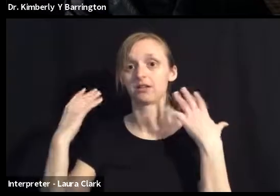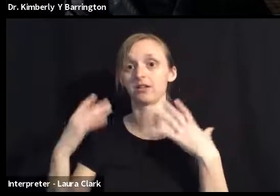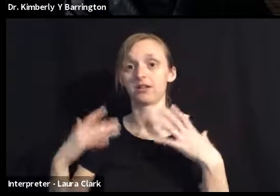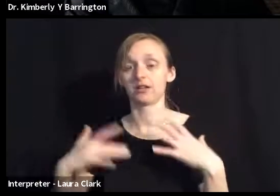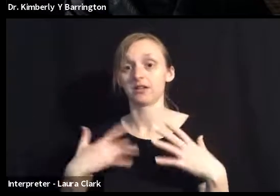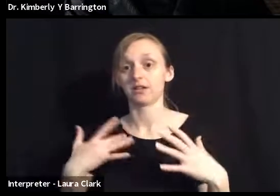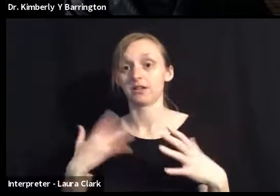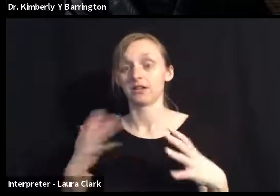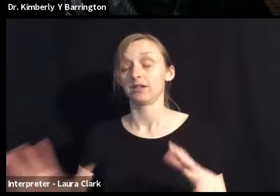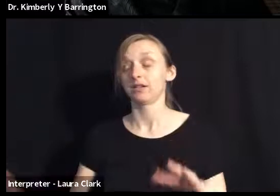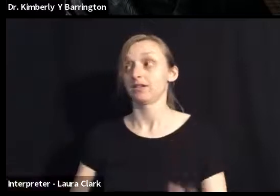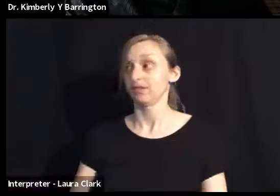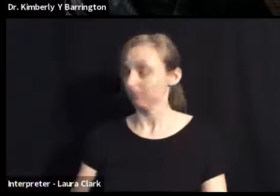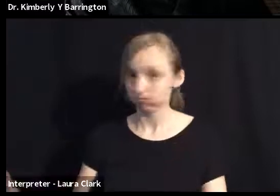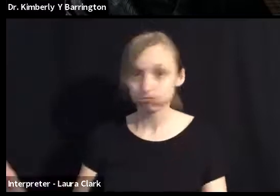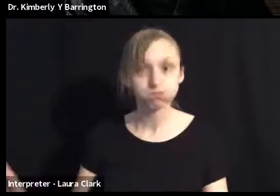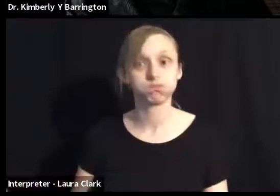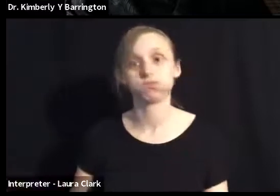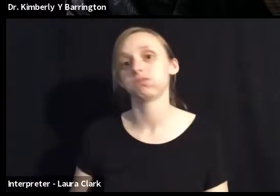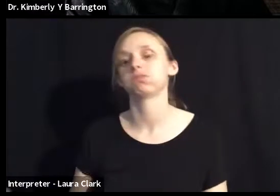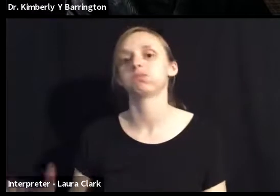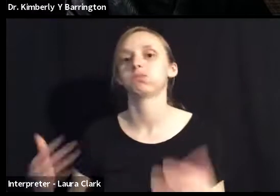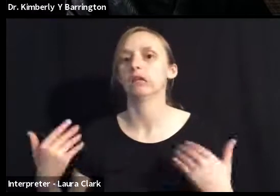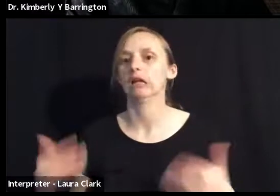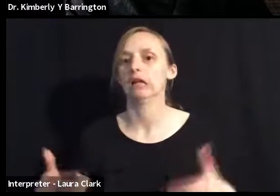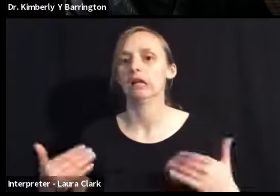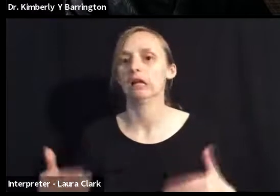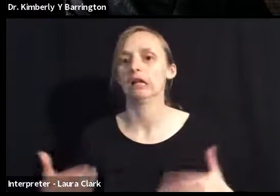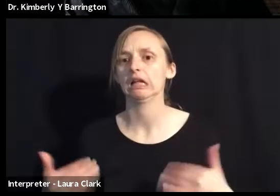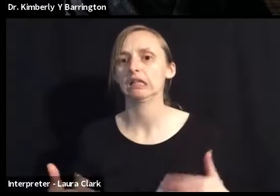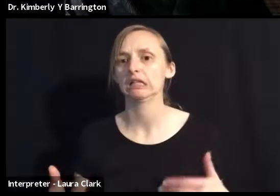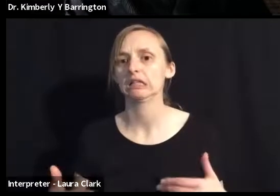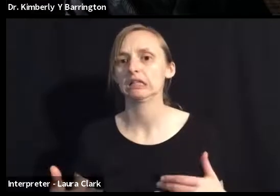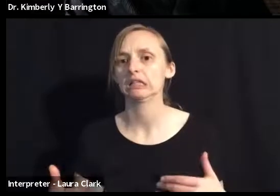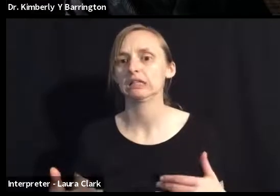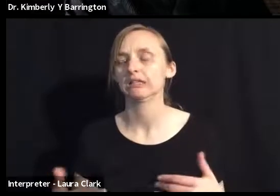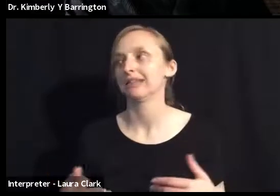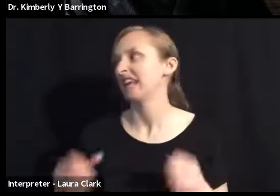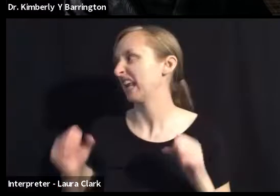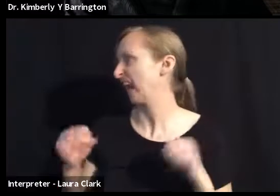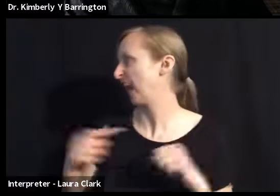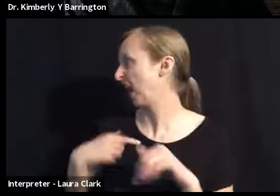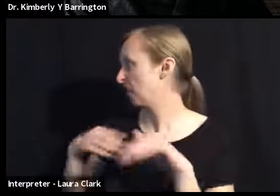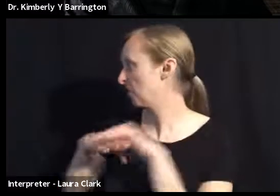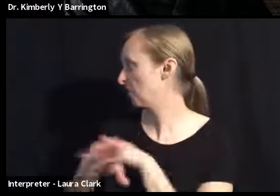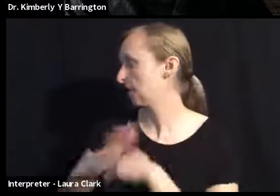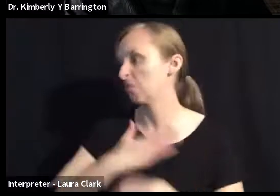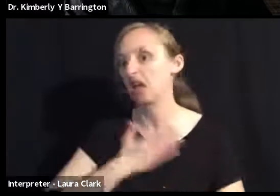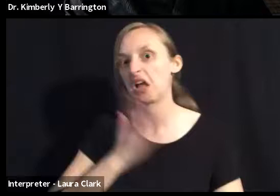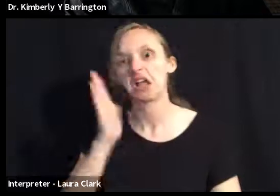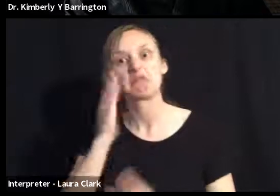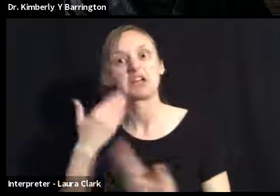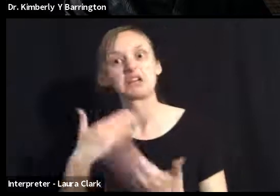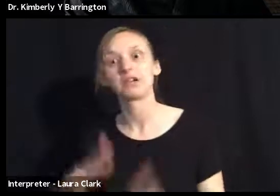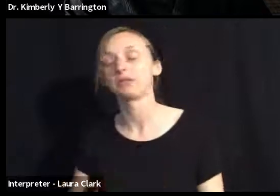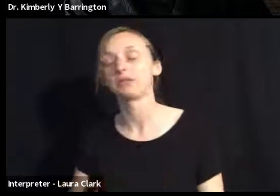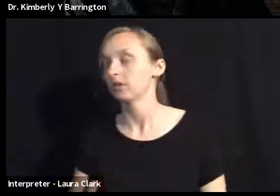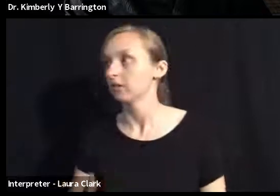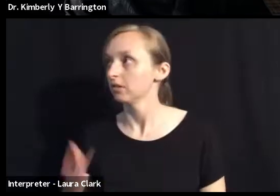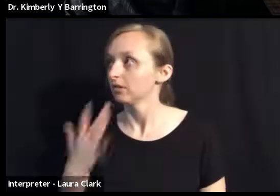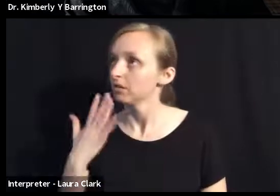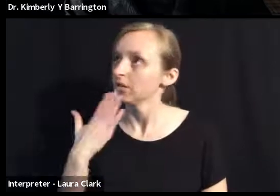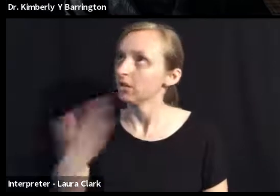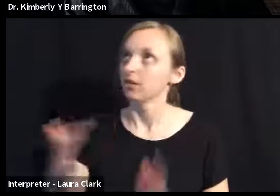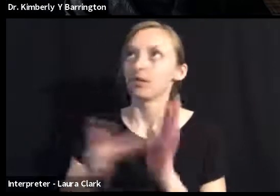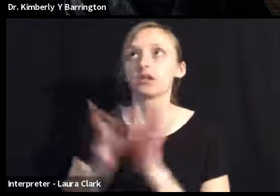that point because I'm like, okay, let's see if I can fit in my room. And thank you, Jesus, I can fit in my room. I